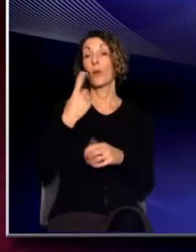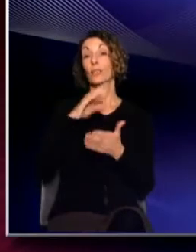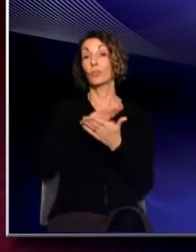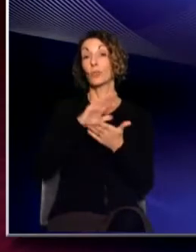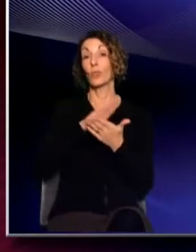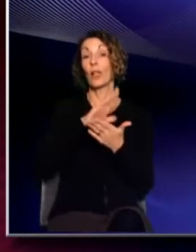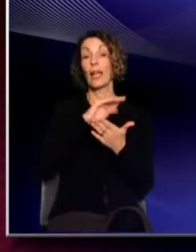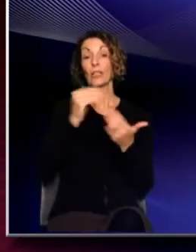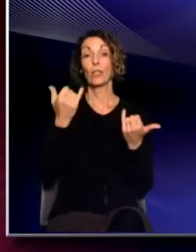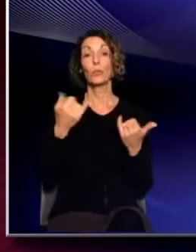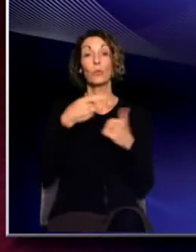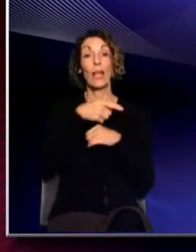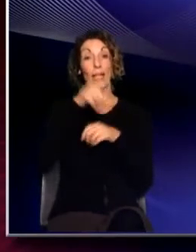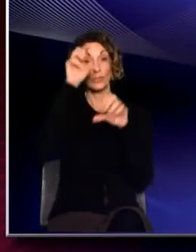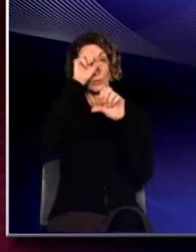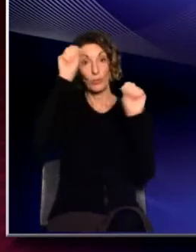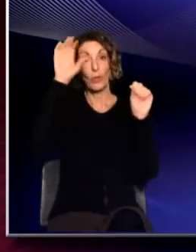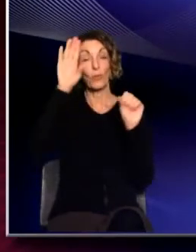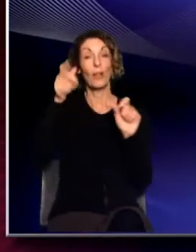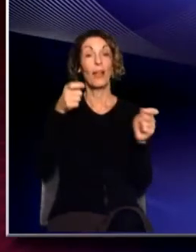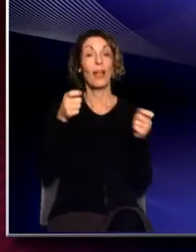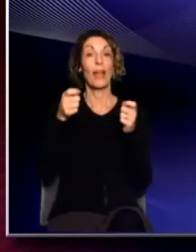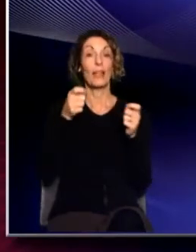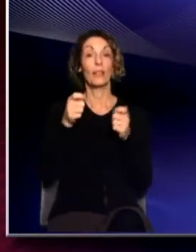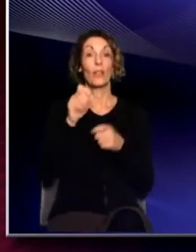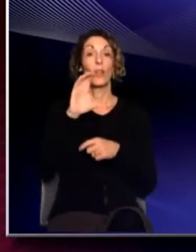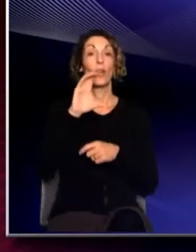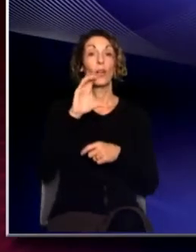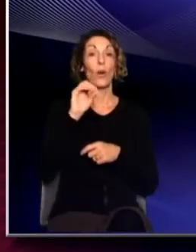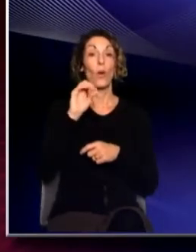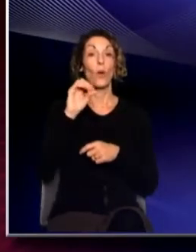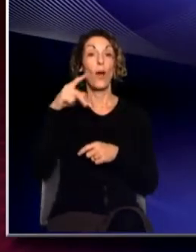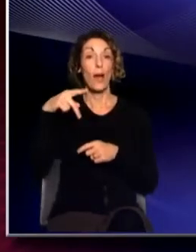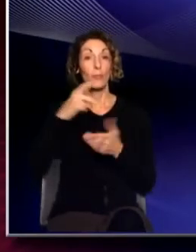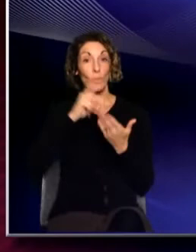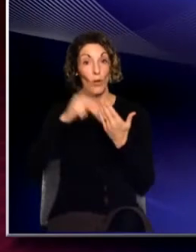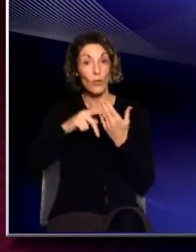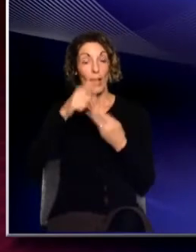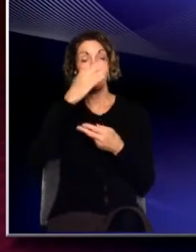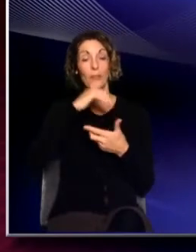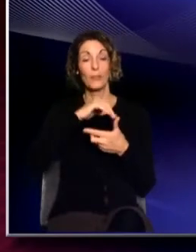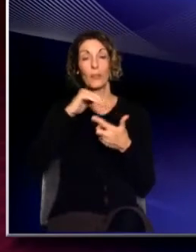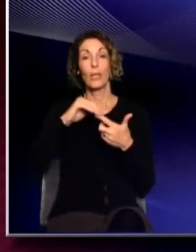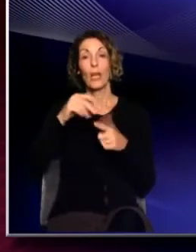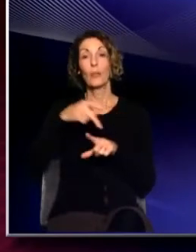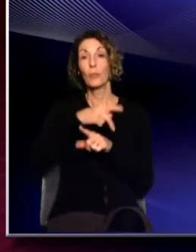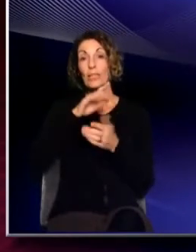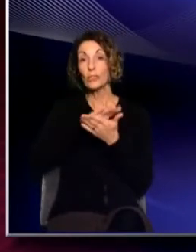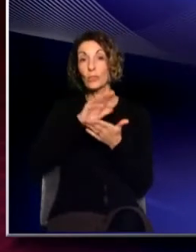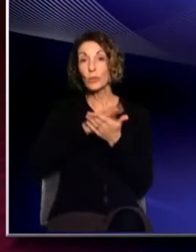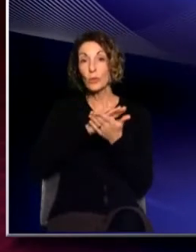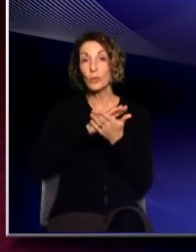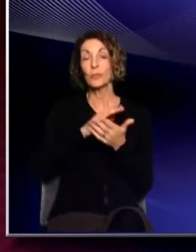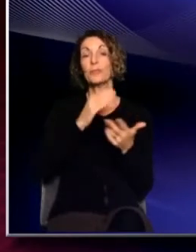today's superintendent handles co-op programs, preschools, now the font gets